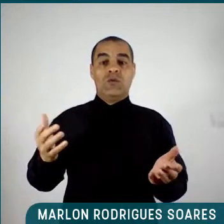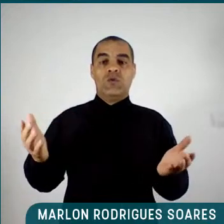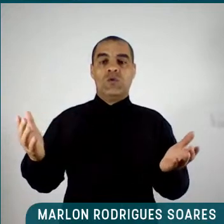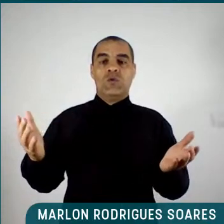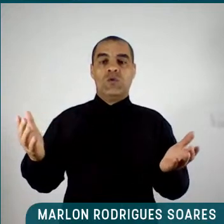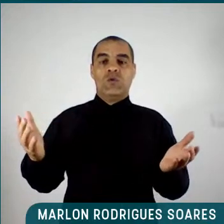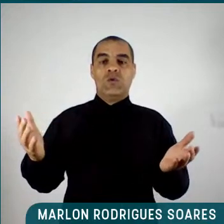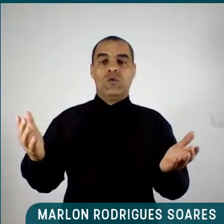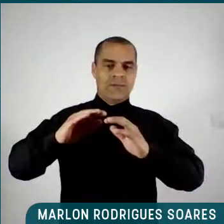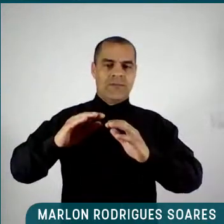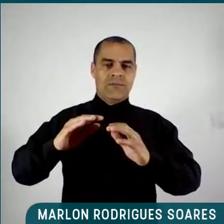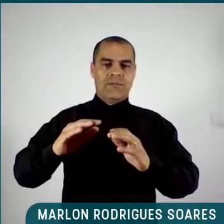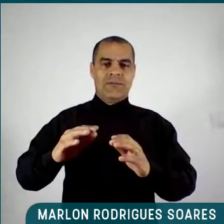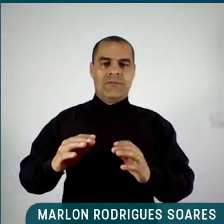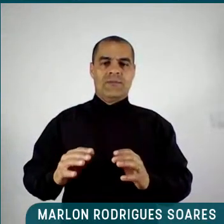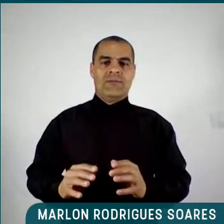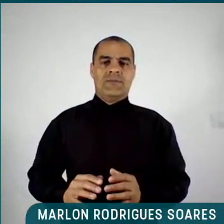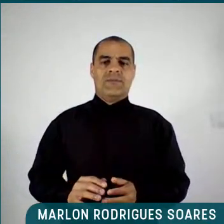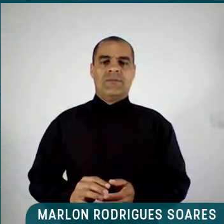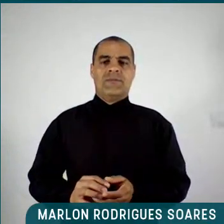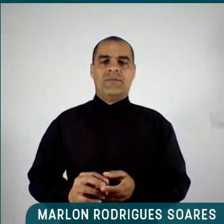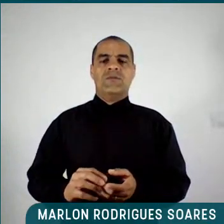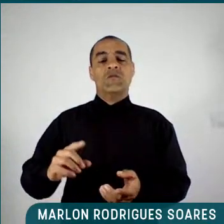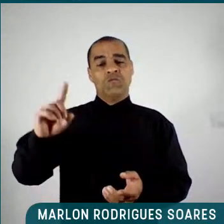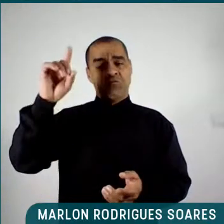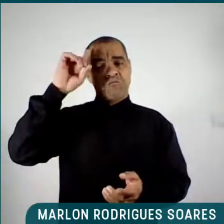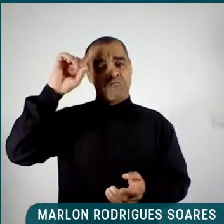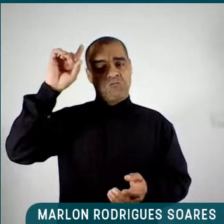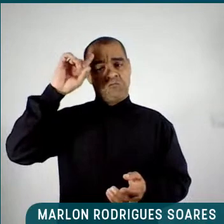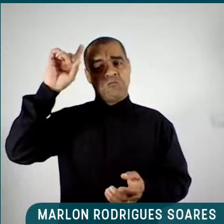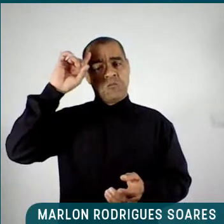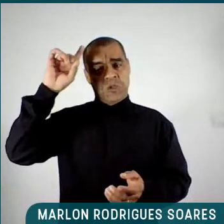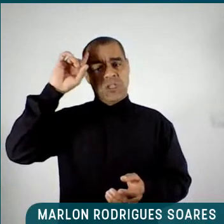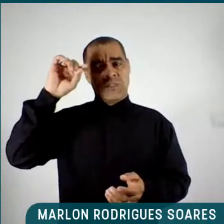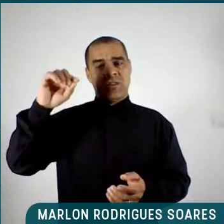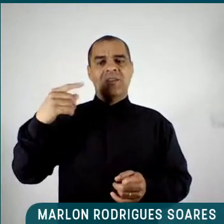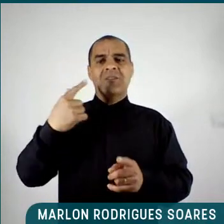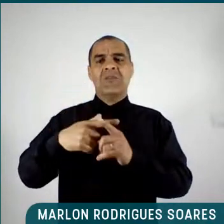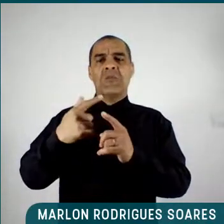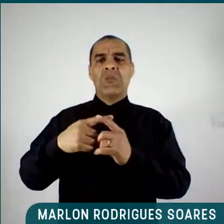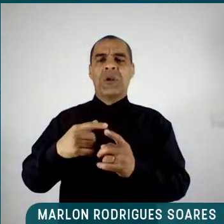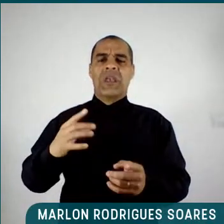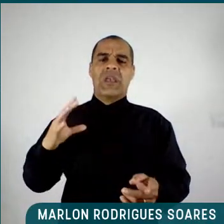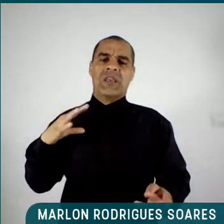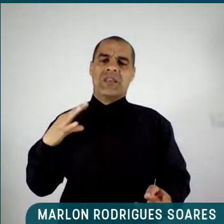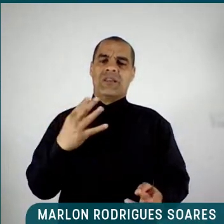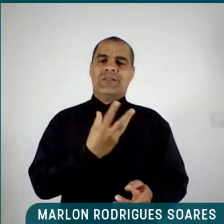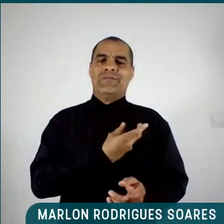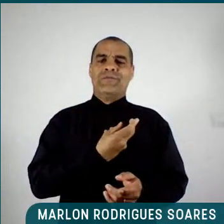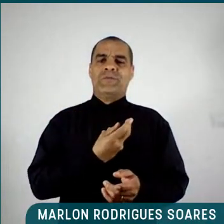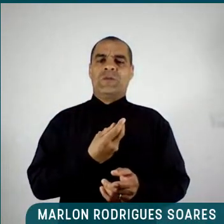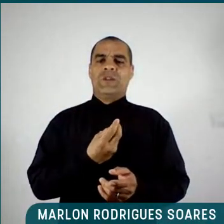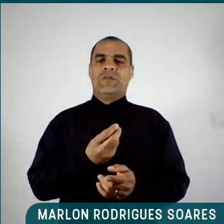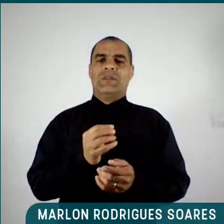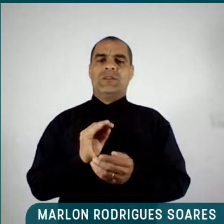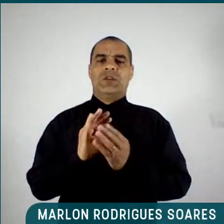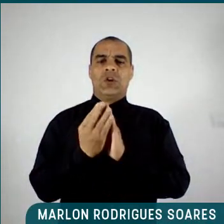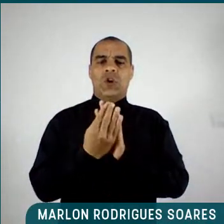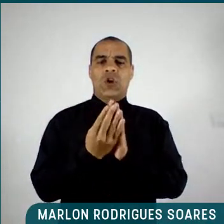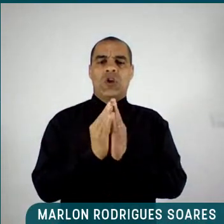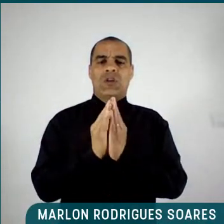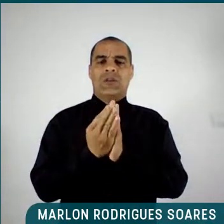uh, to think in terms of the daily challenges. Why the